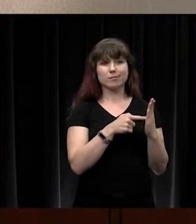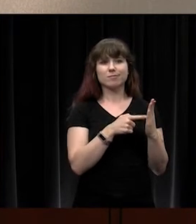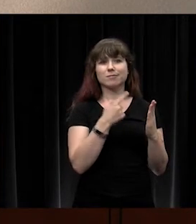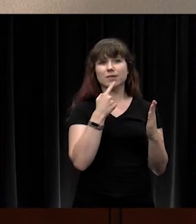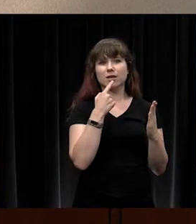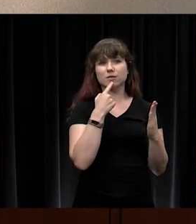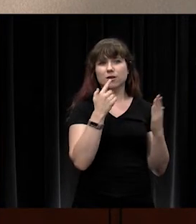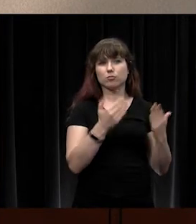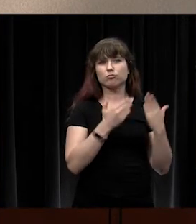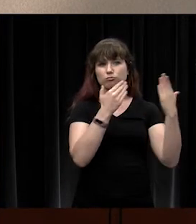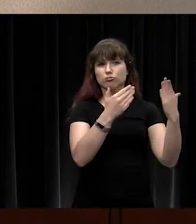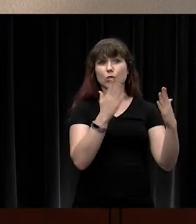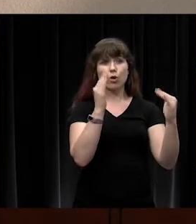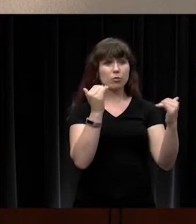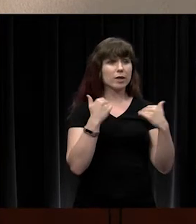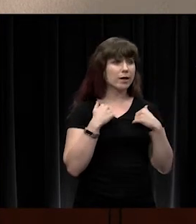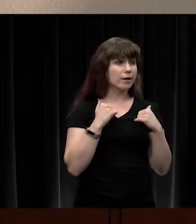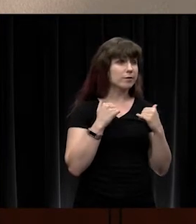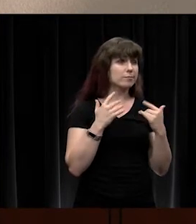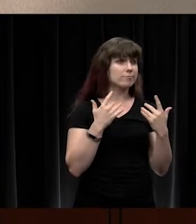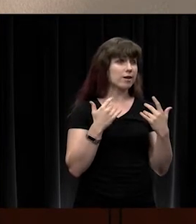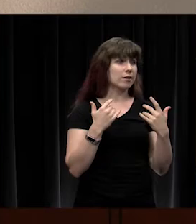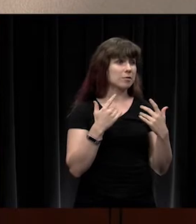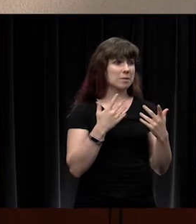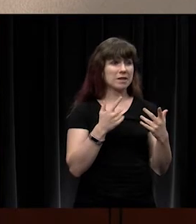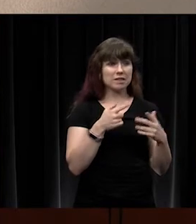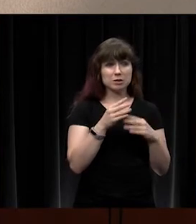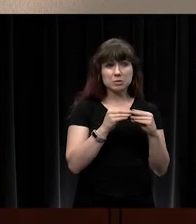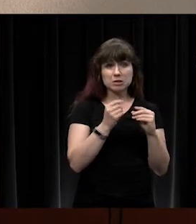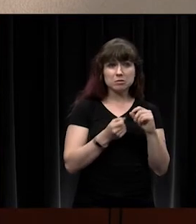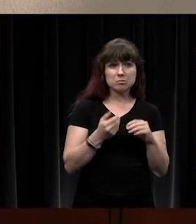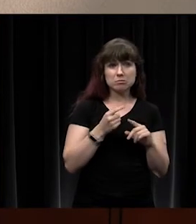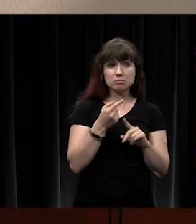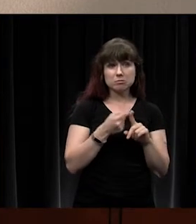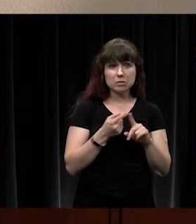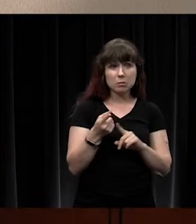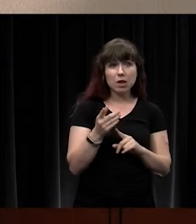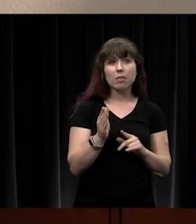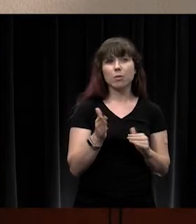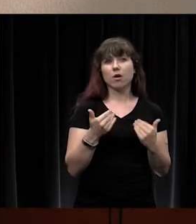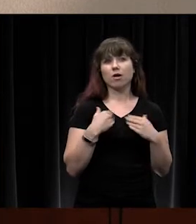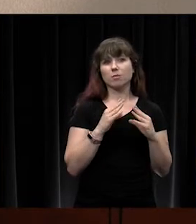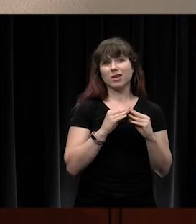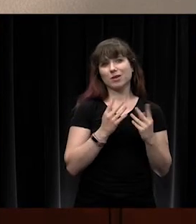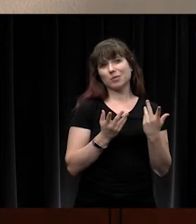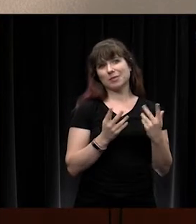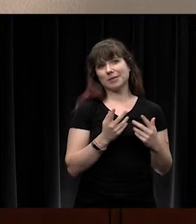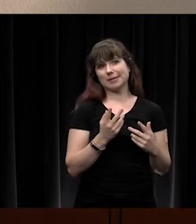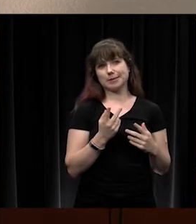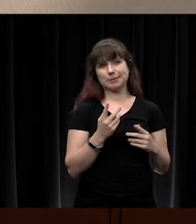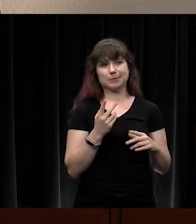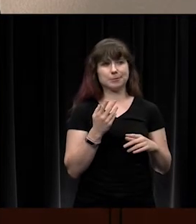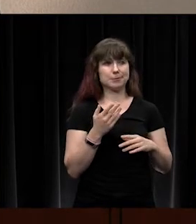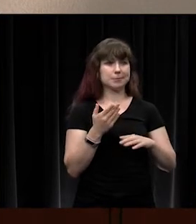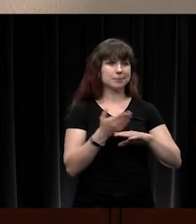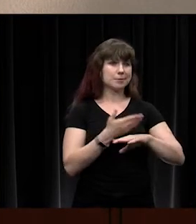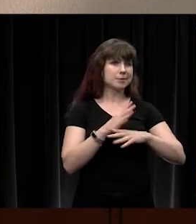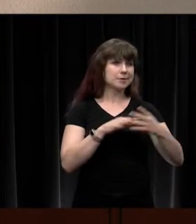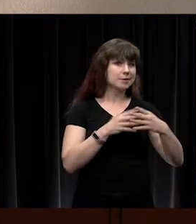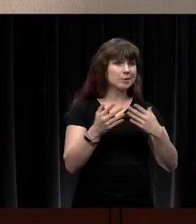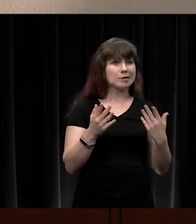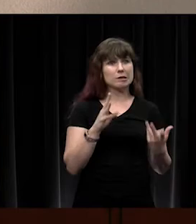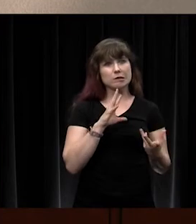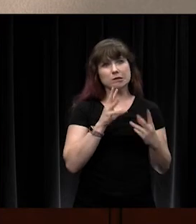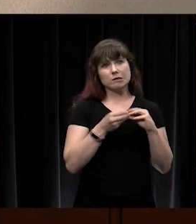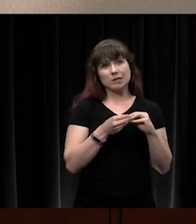take bids for your approval here at the next two meetings. And we're looking at anywhere from a 12 to 14 month construction schedule with an opening